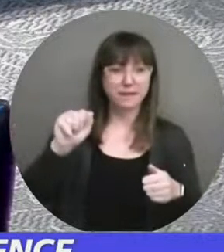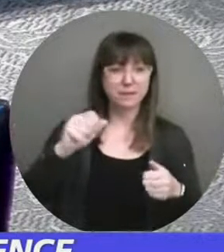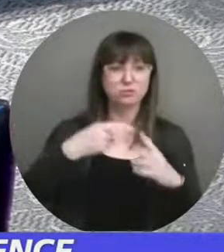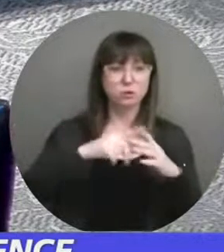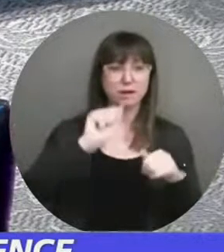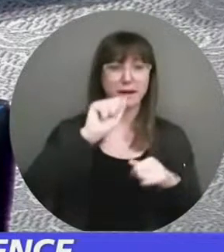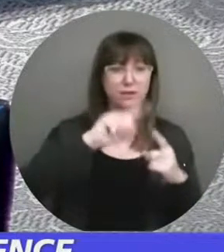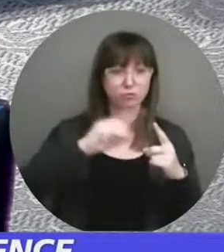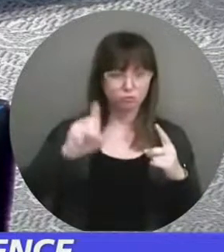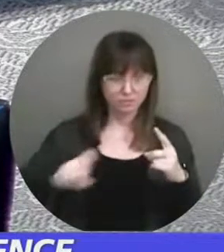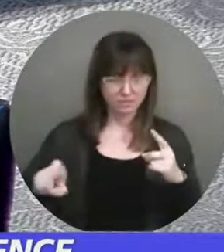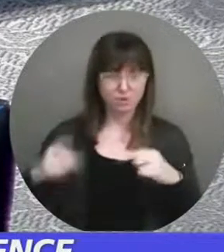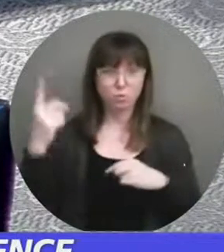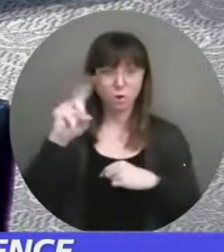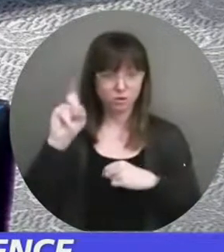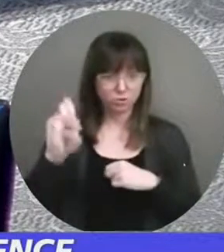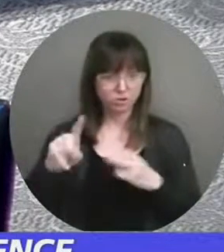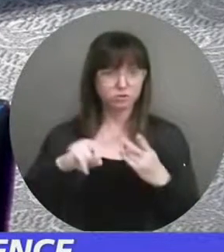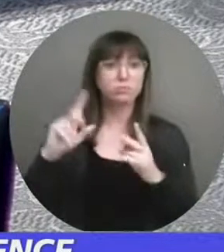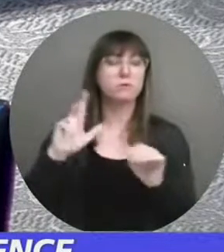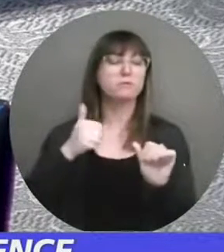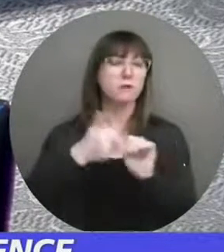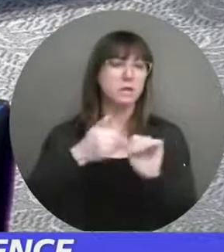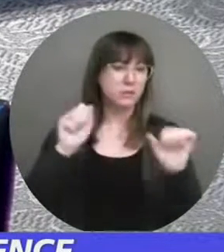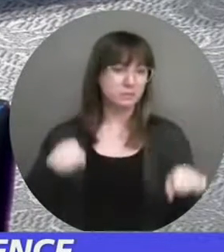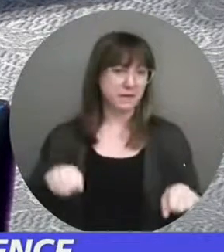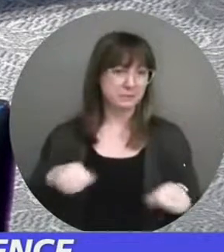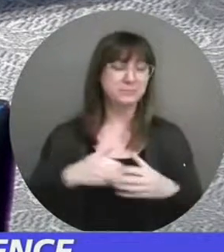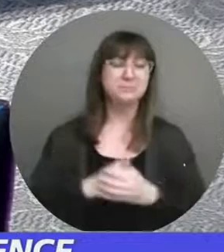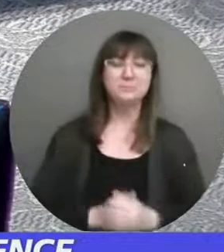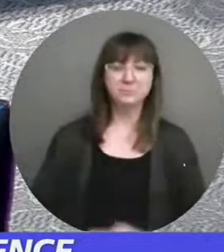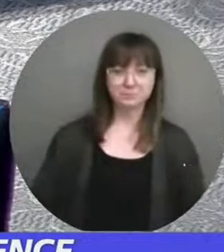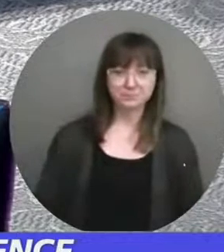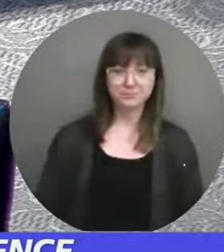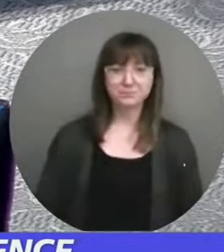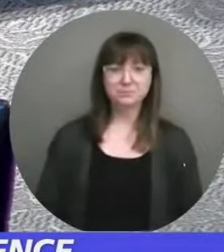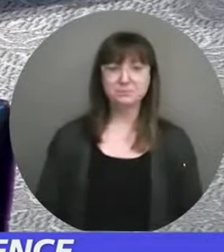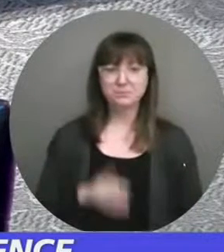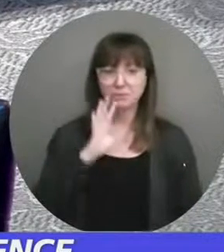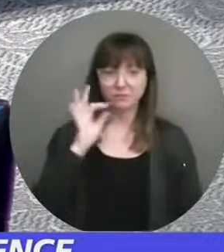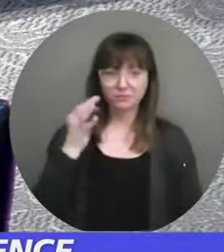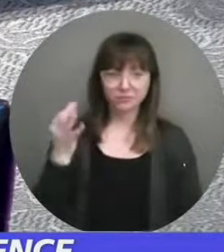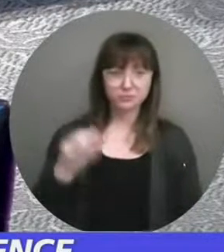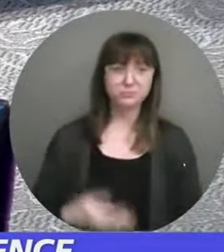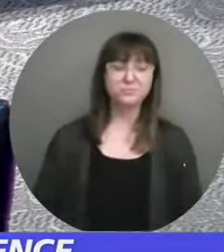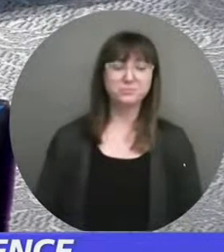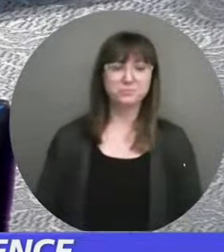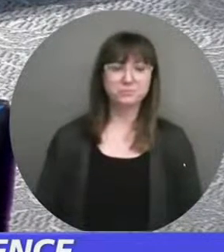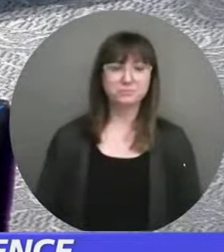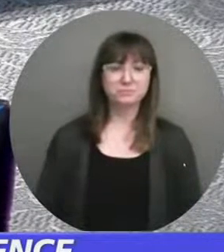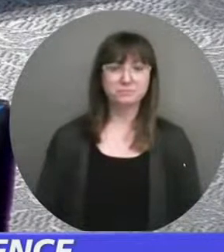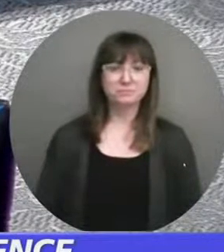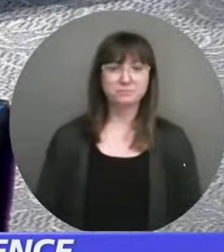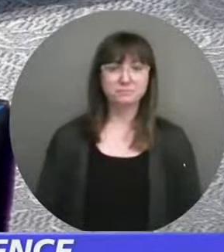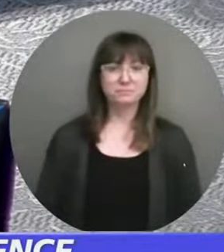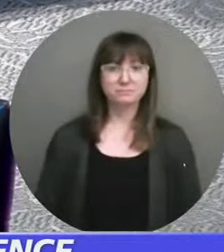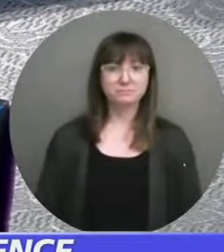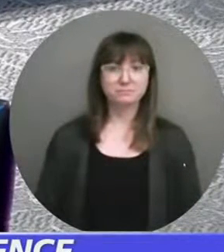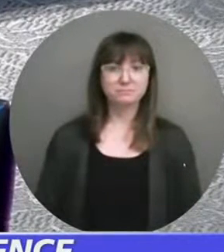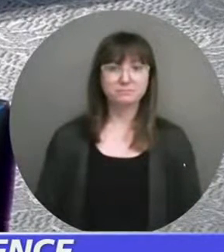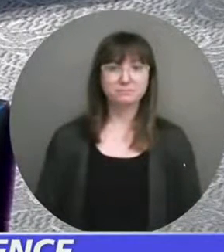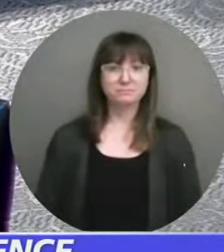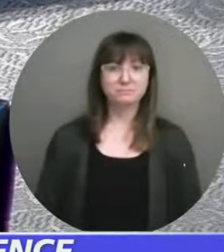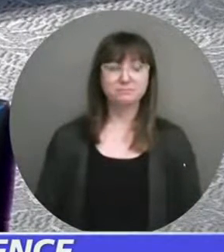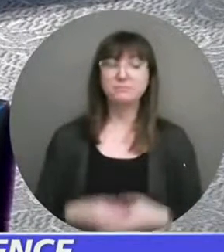ask one question and one follow-up. Par ordre alphabétique, j'invite maintenant chaque organisme à poser une question et une question de suivi. We'll now